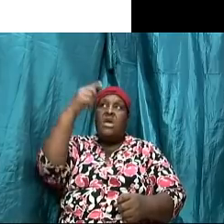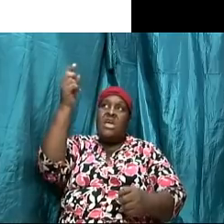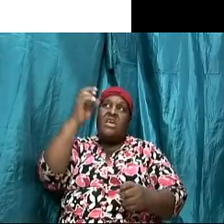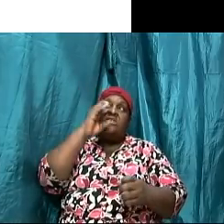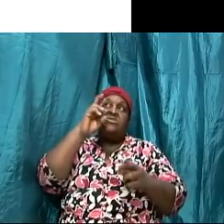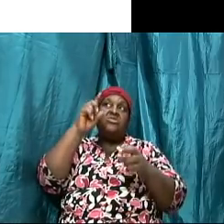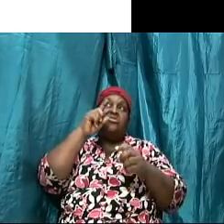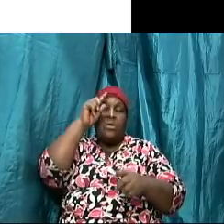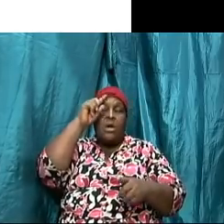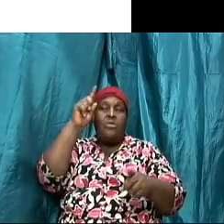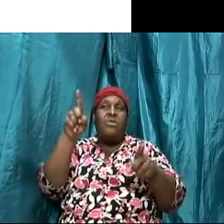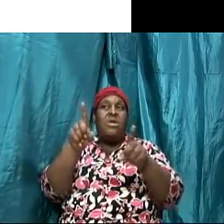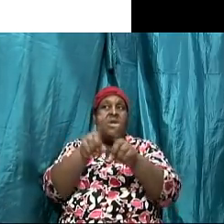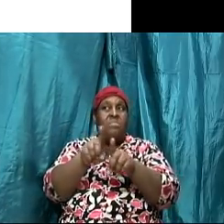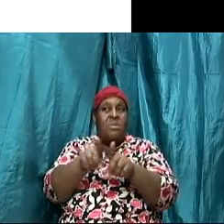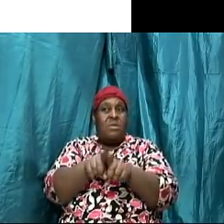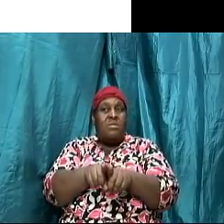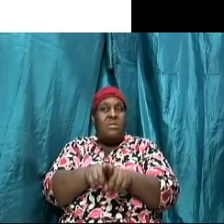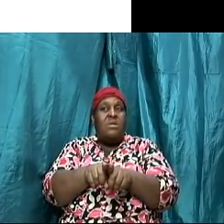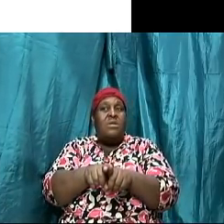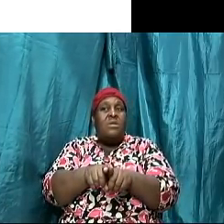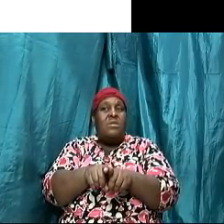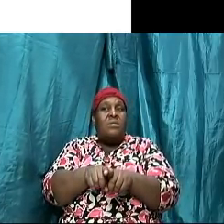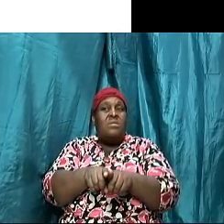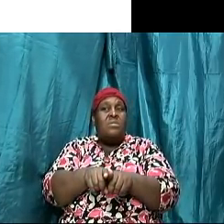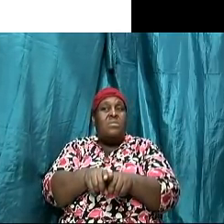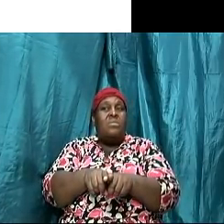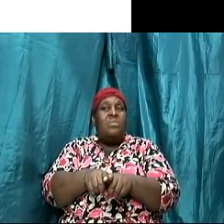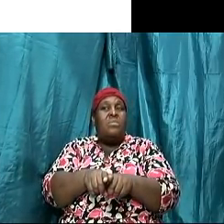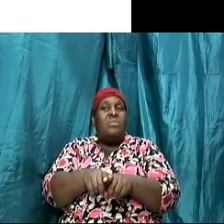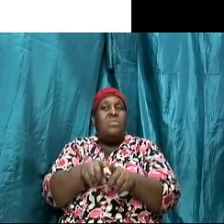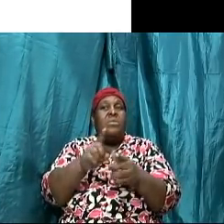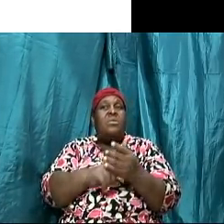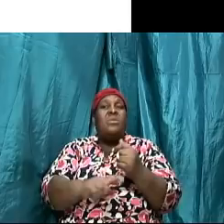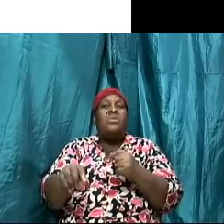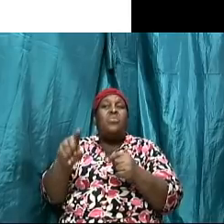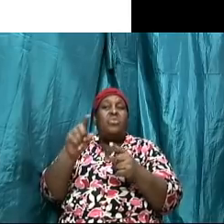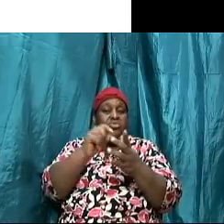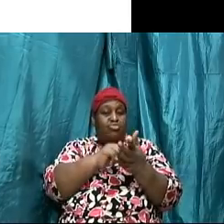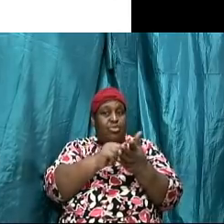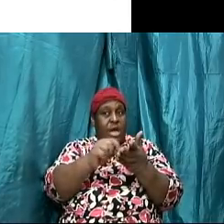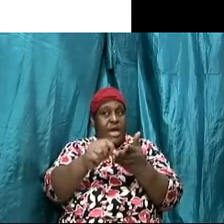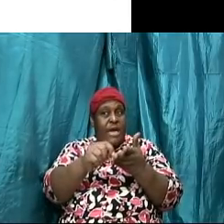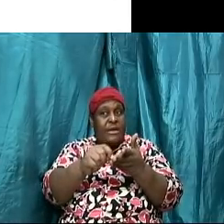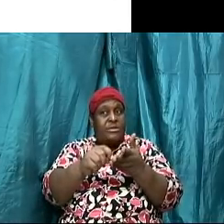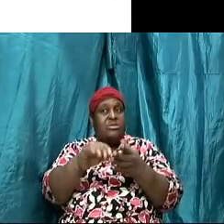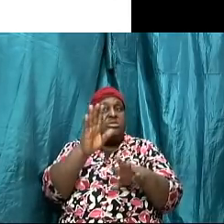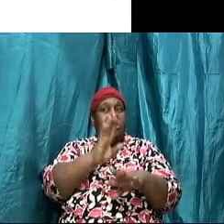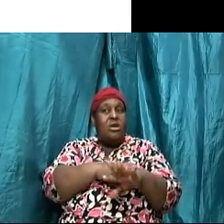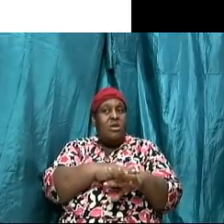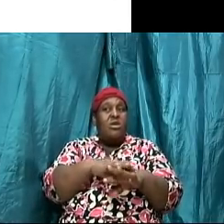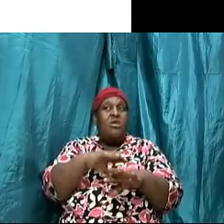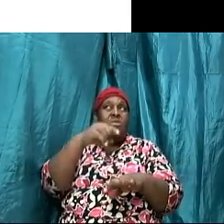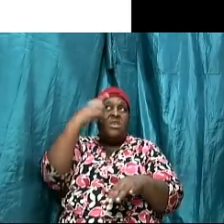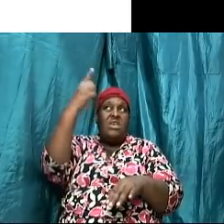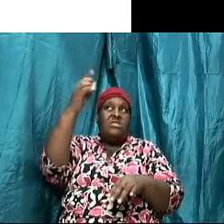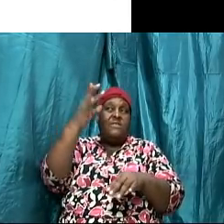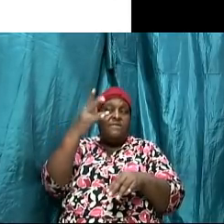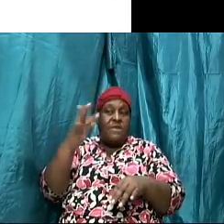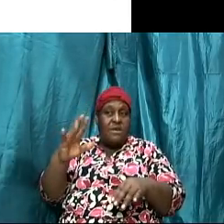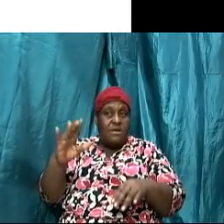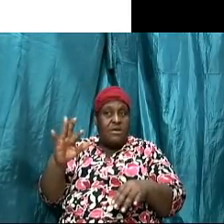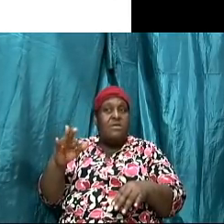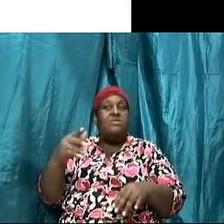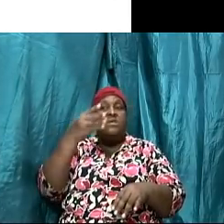we talked about in Exodus a while ago, he's talking about what was written on the written with his fingers of God.